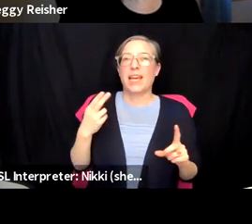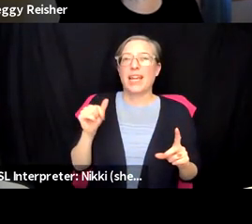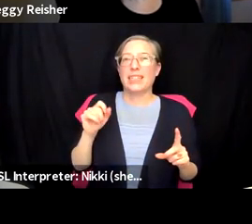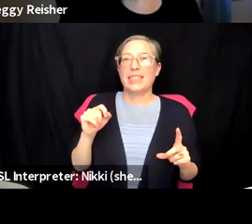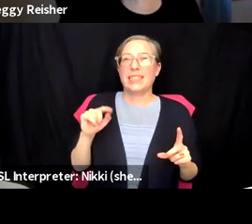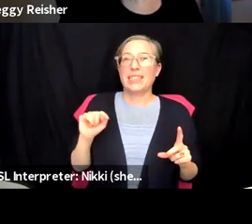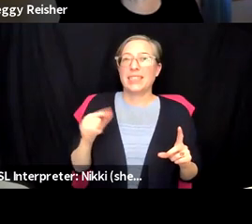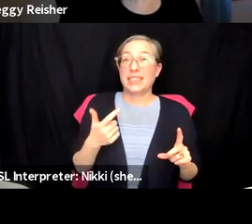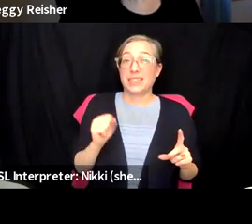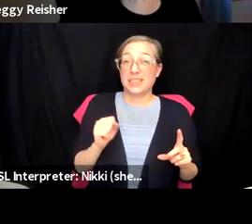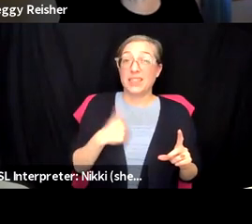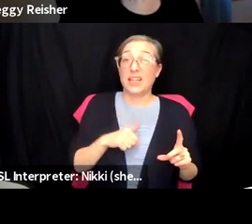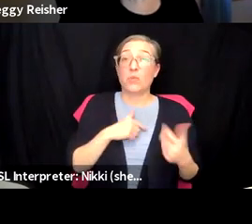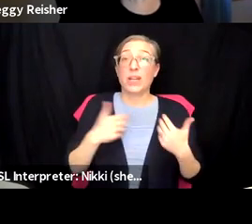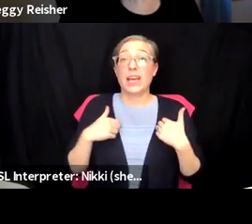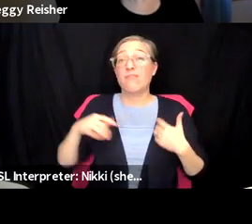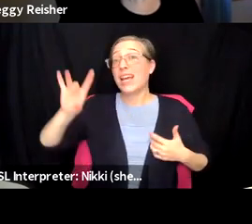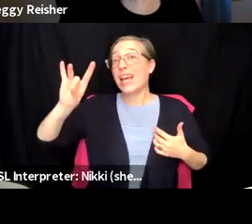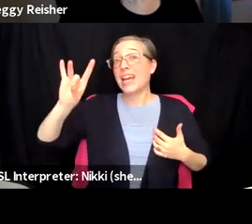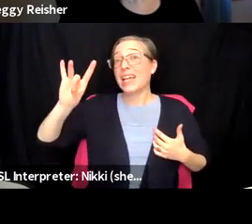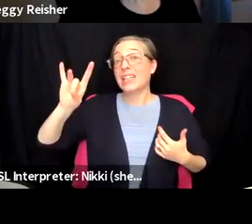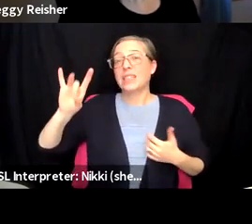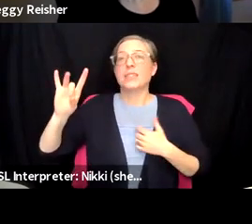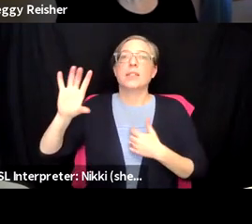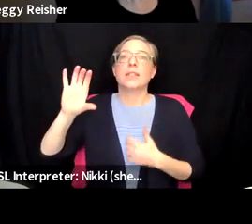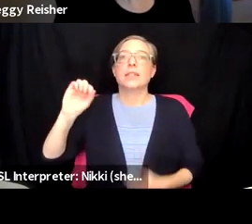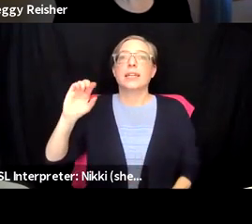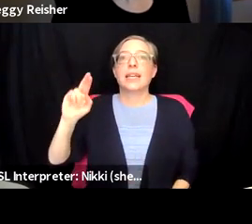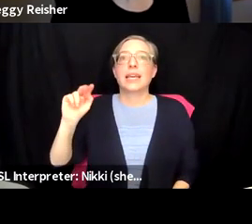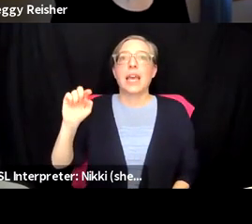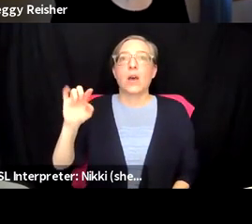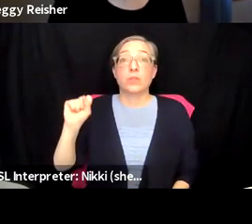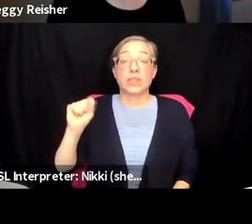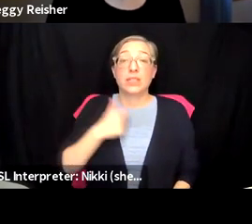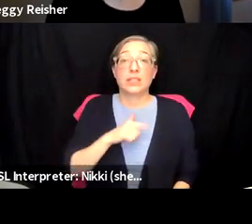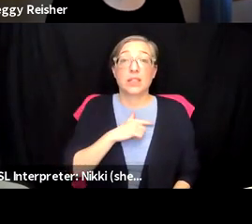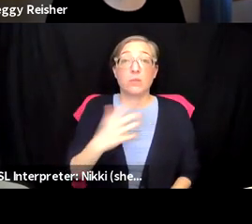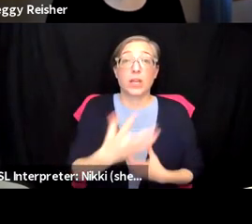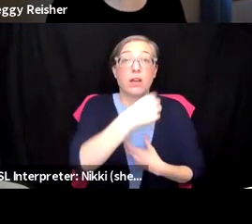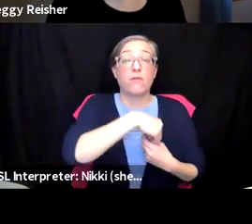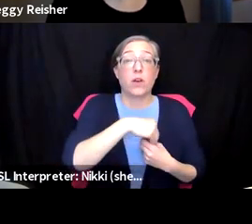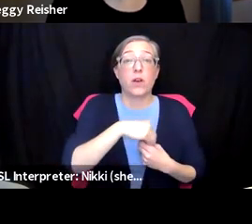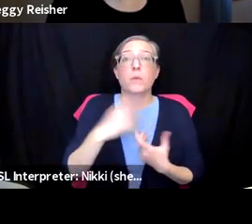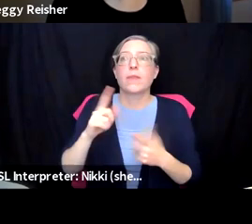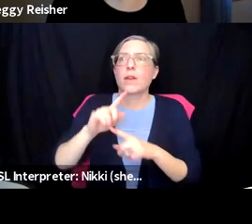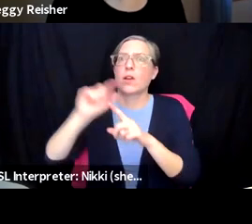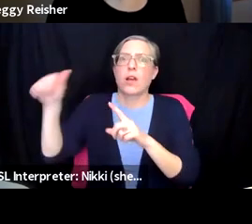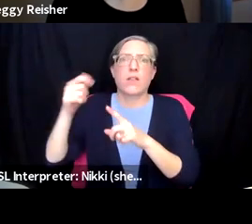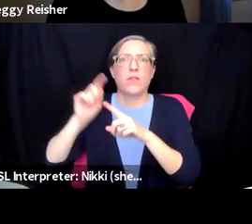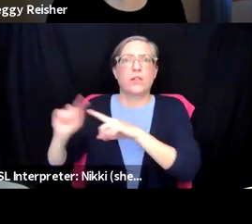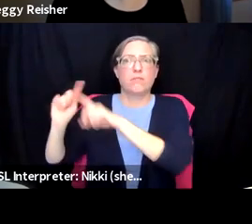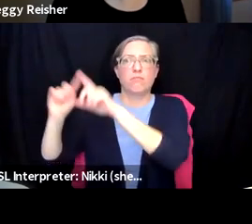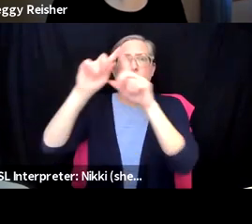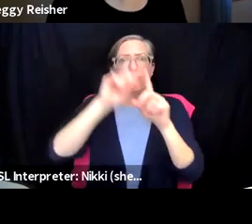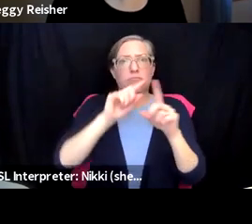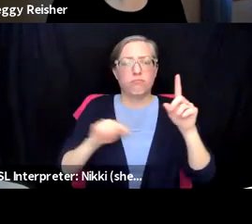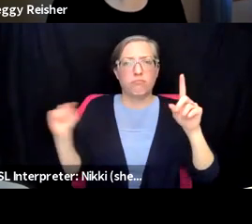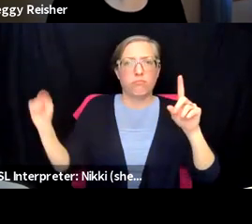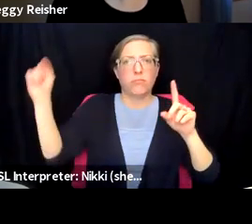are 7 other area agencies on aging across the state of Nebraska that all have excellent options